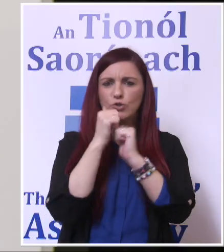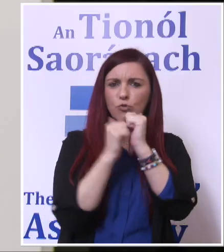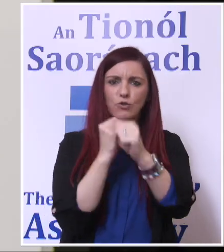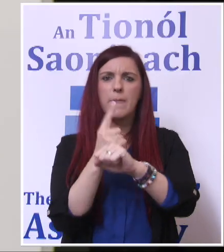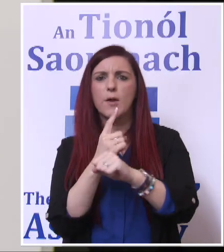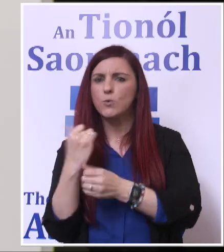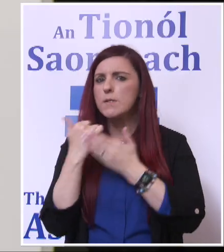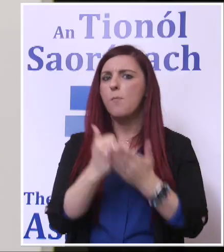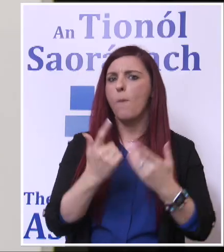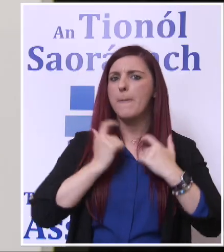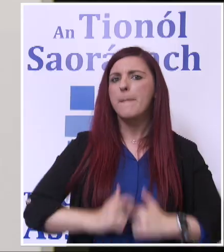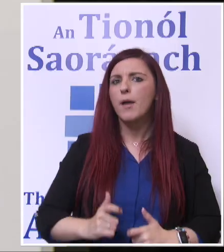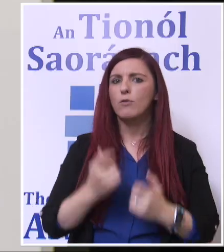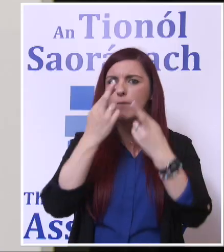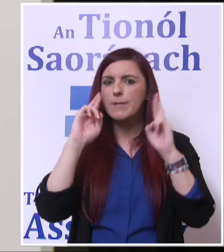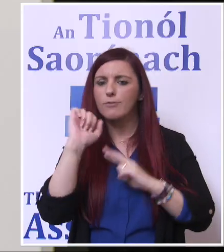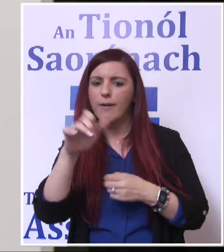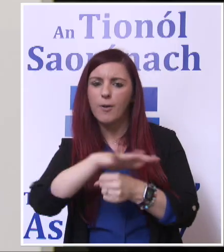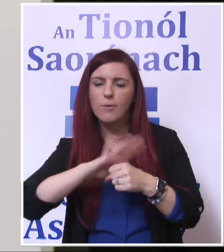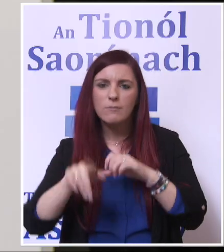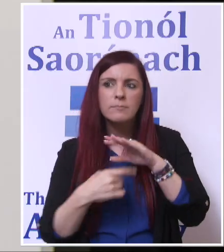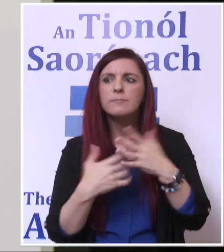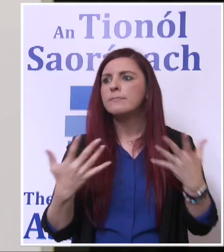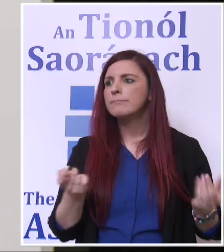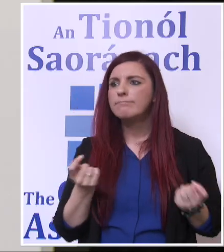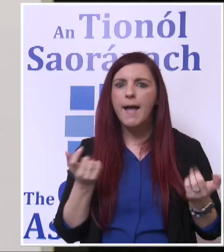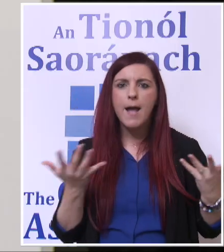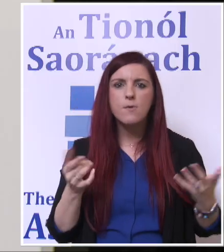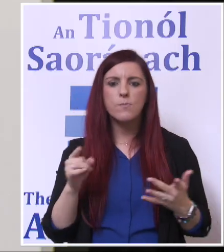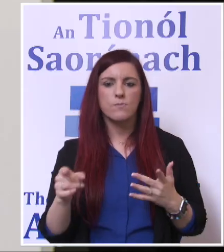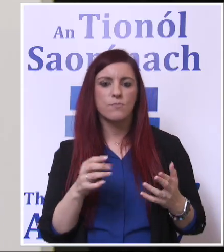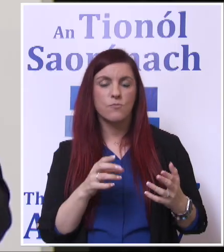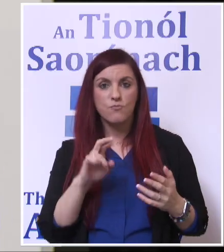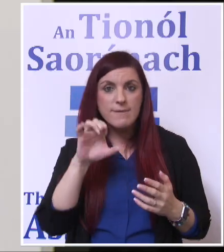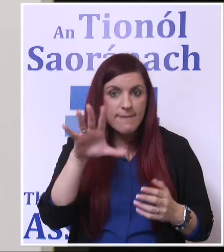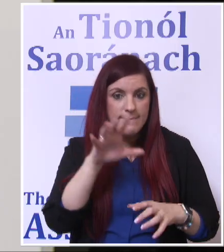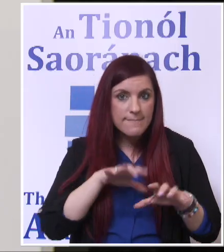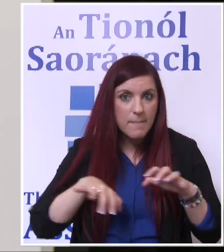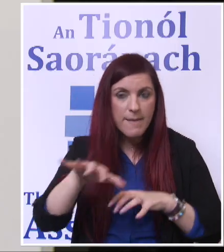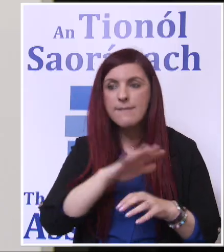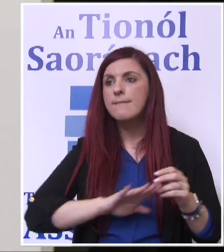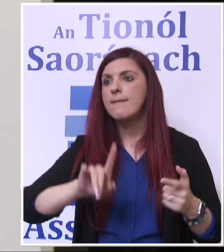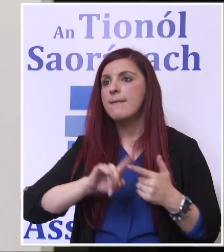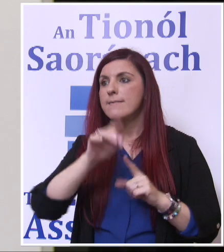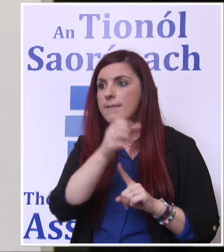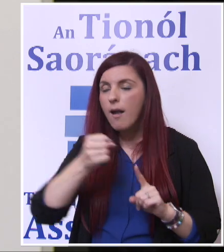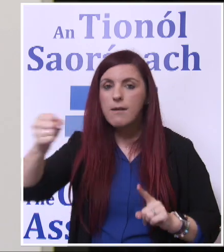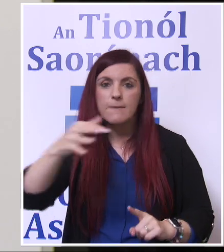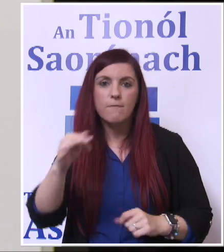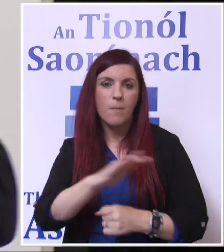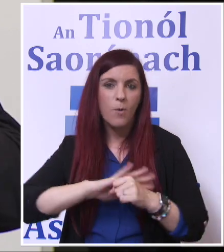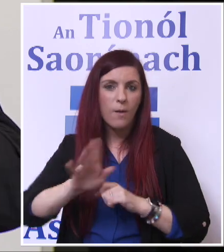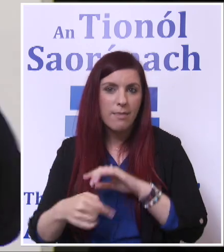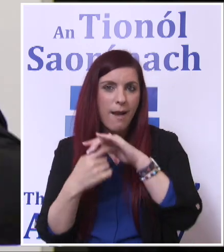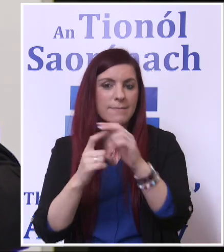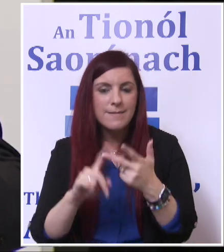to support the mayor and represent local authorities? Would you do a cabinet? Would you do a regional assembly? Would you have them seconded from local authorities or directly elected